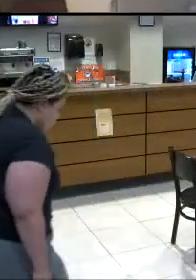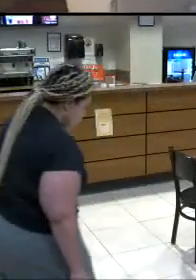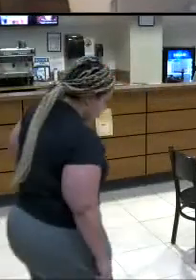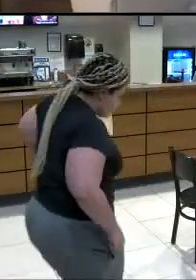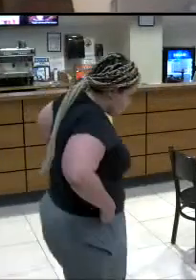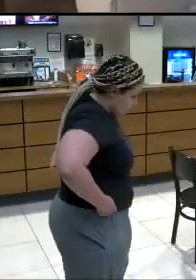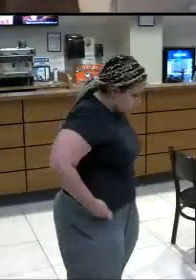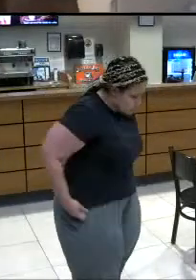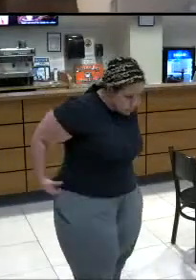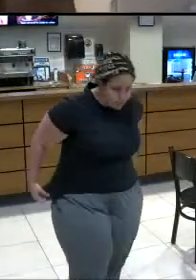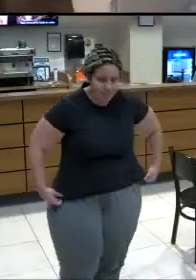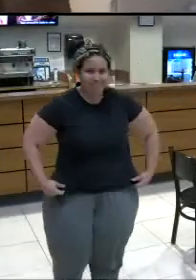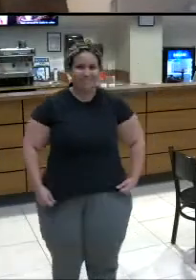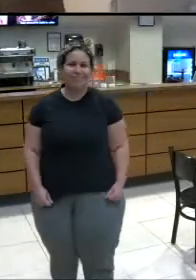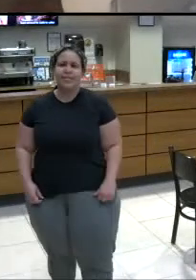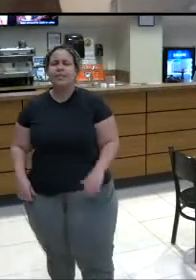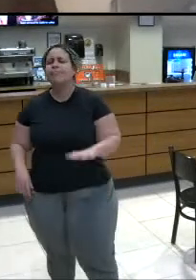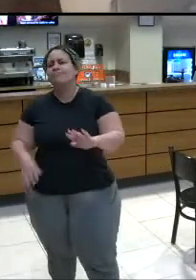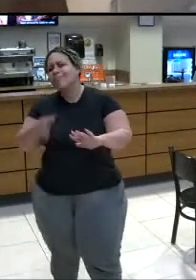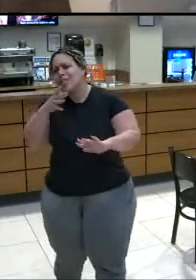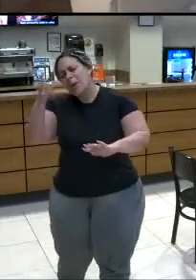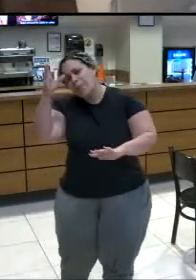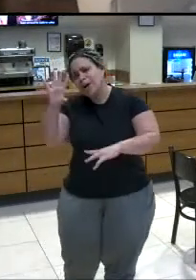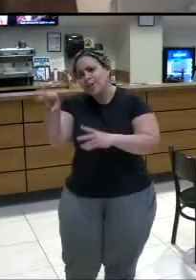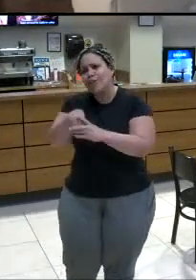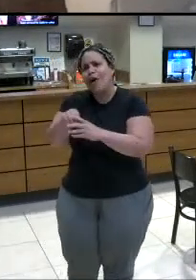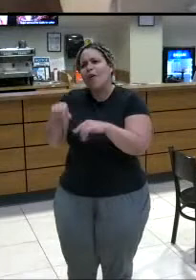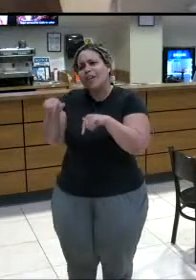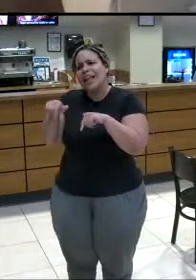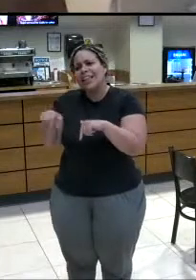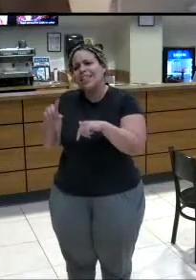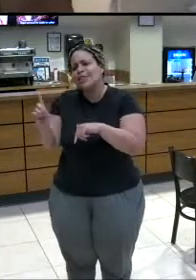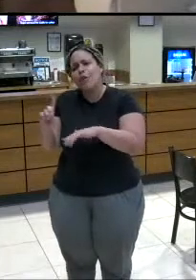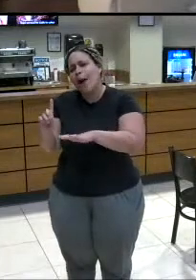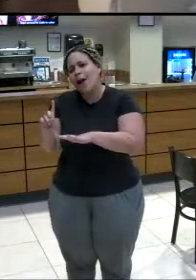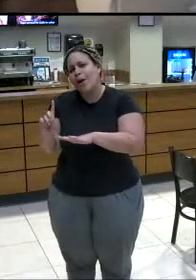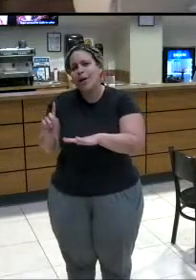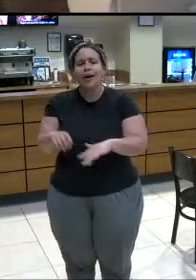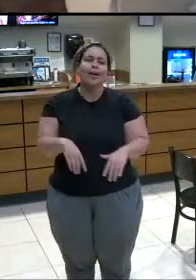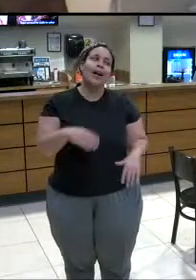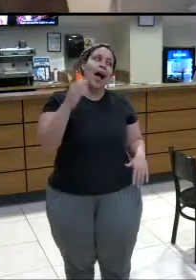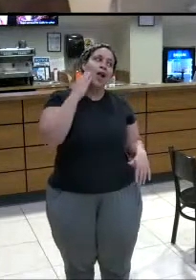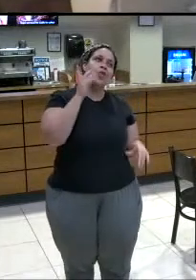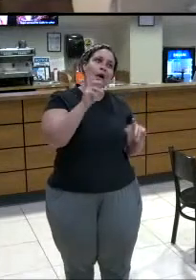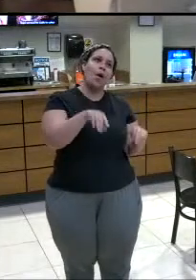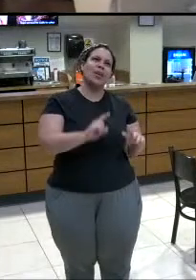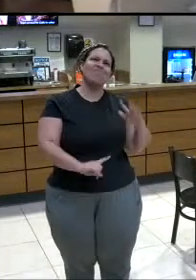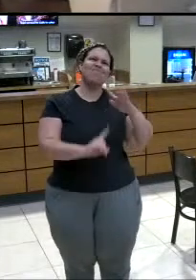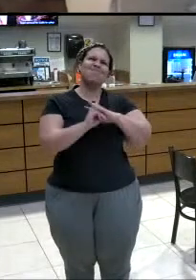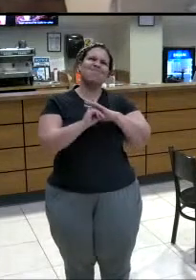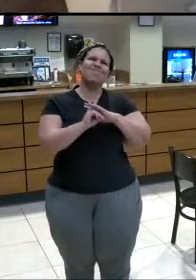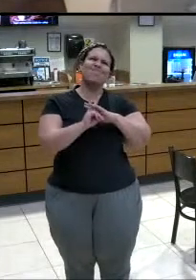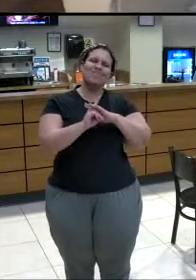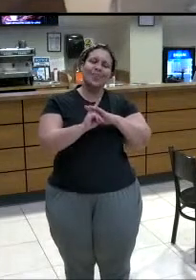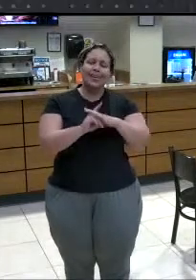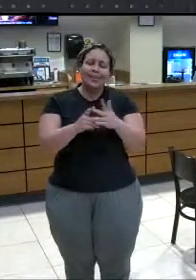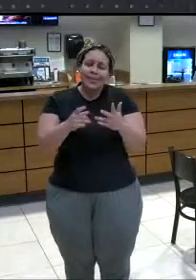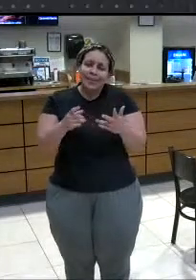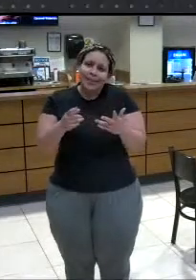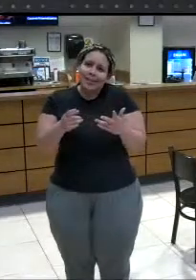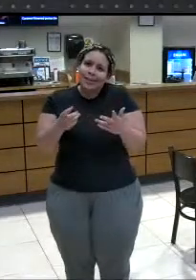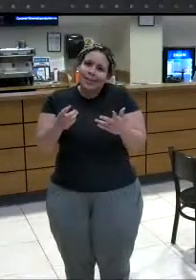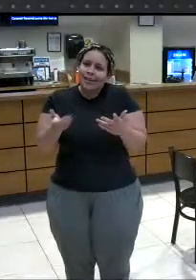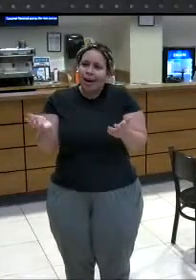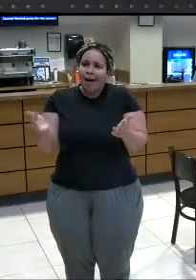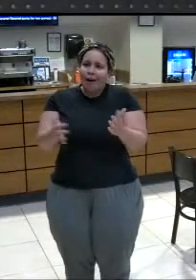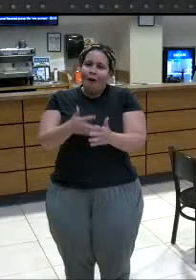this? I knew You know, that was because coming. you say everybody, we all changing. Like you said, we all are changing through this pandemic. So we